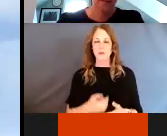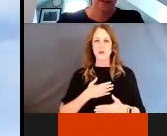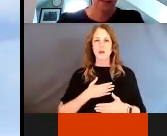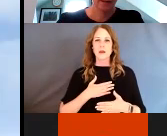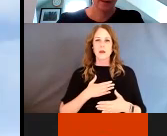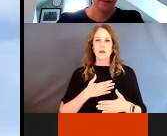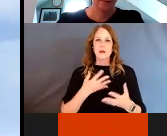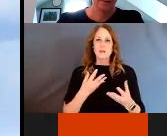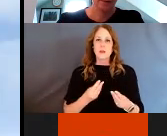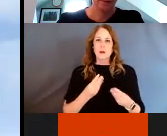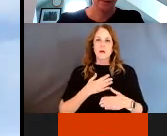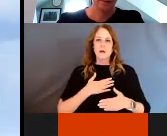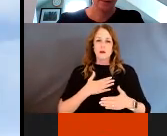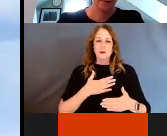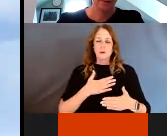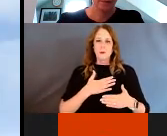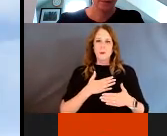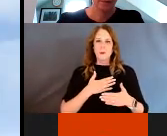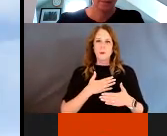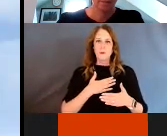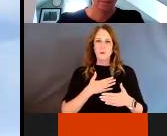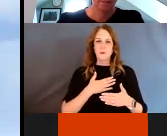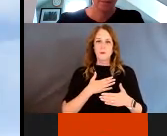inhale and exhale.